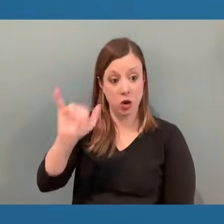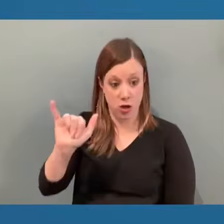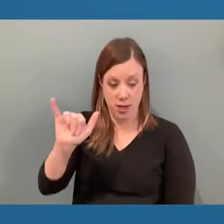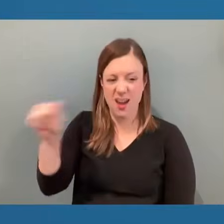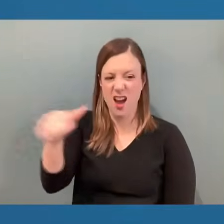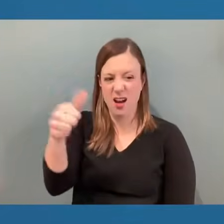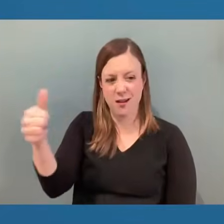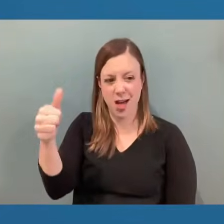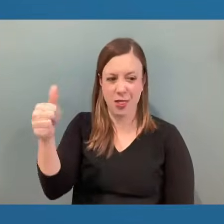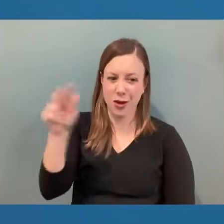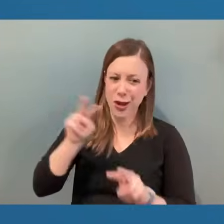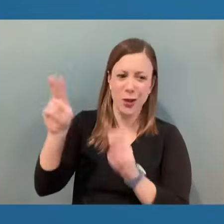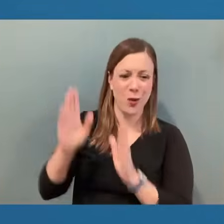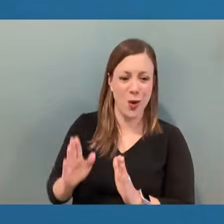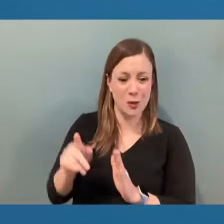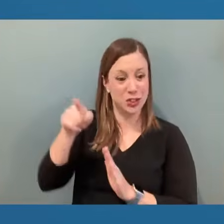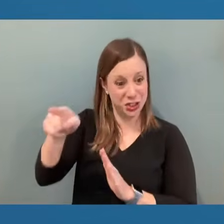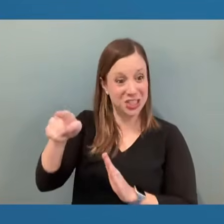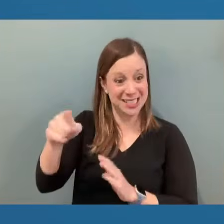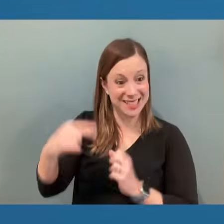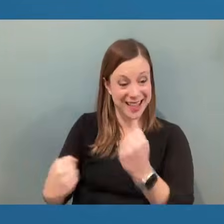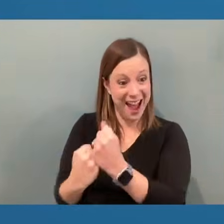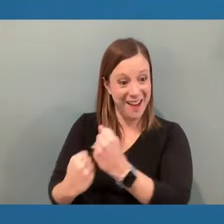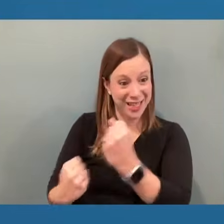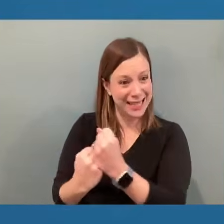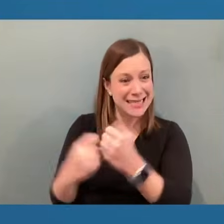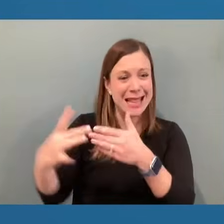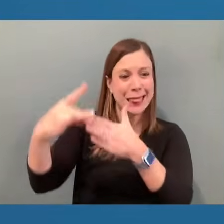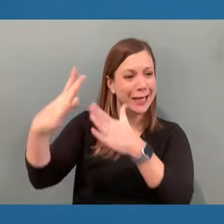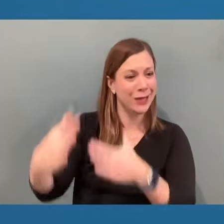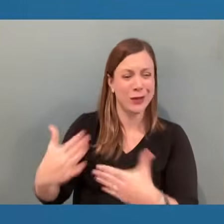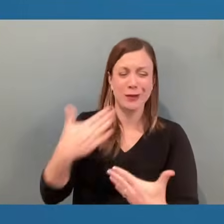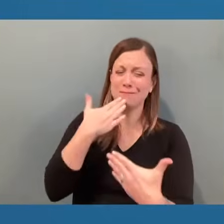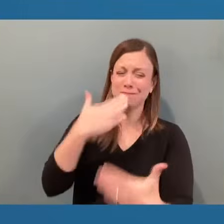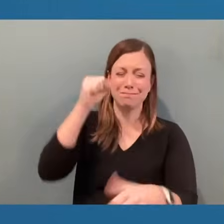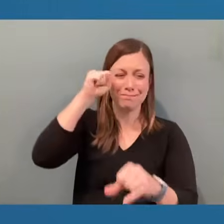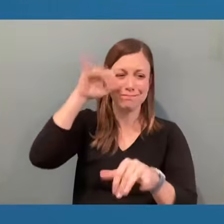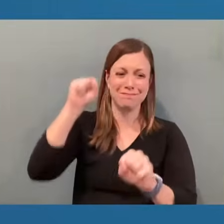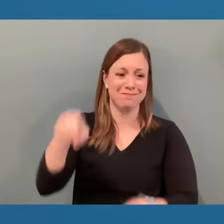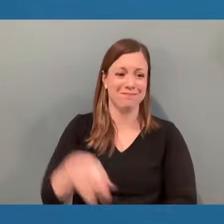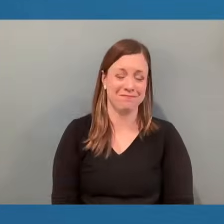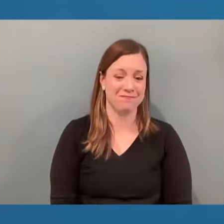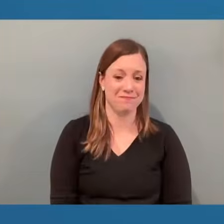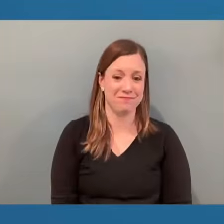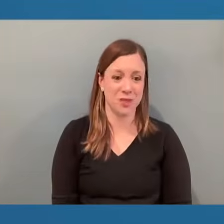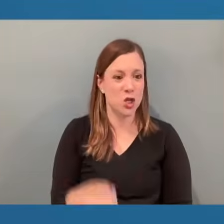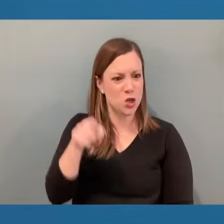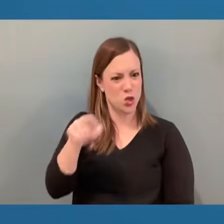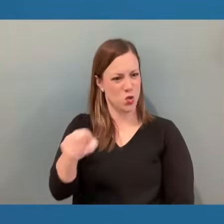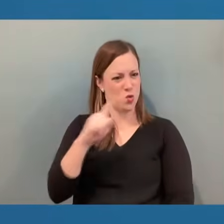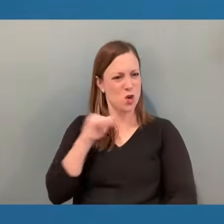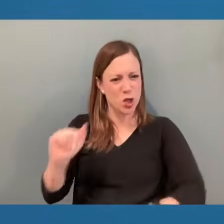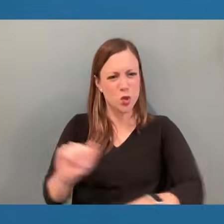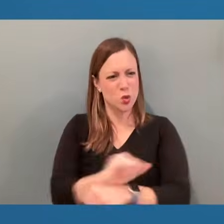The advocate's leader. You're amazing. You were our glue.